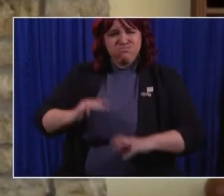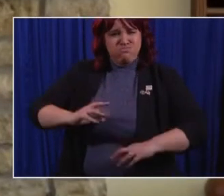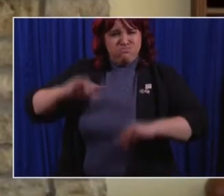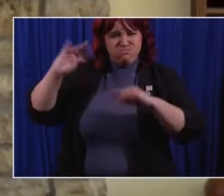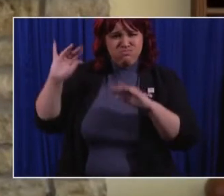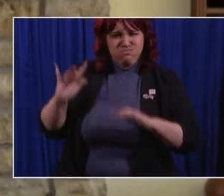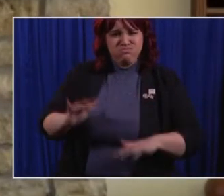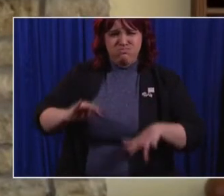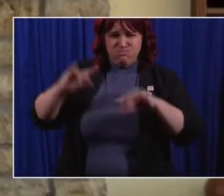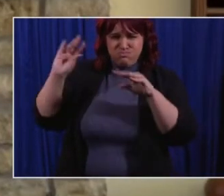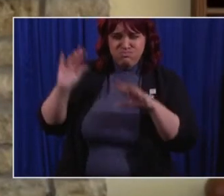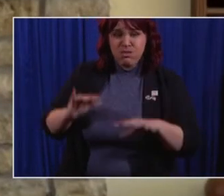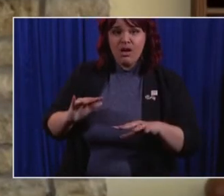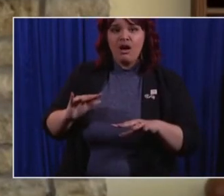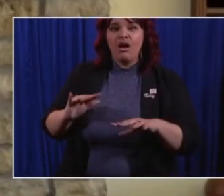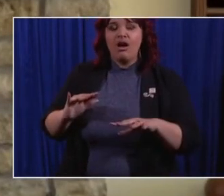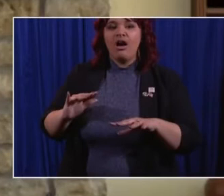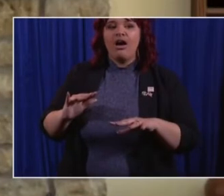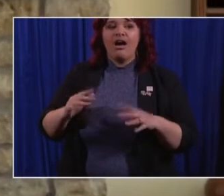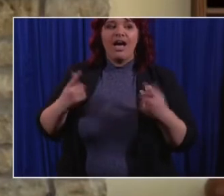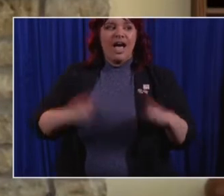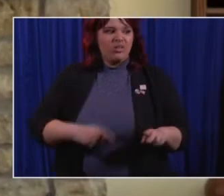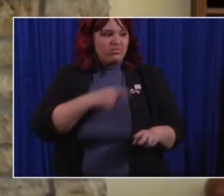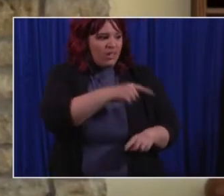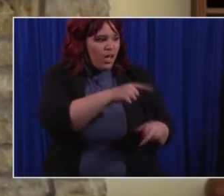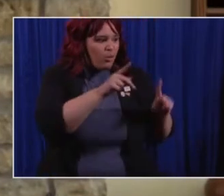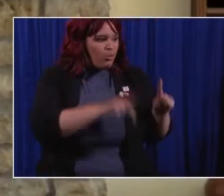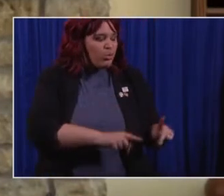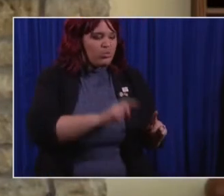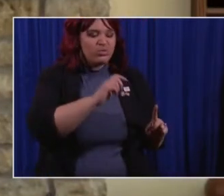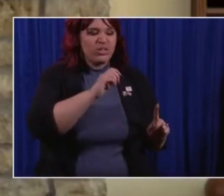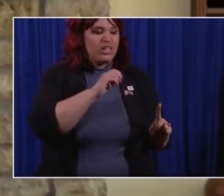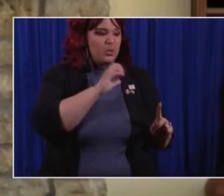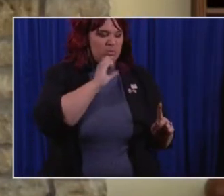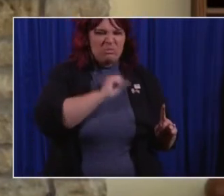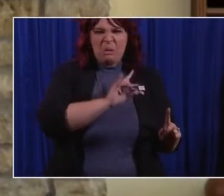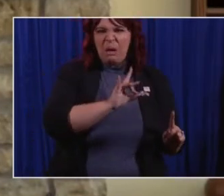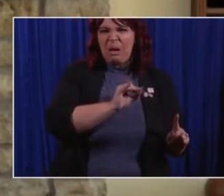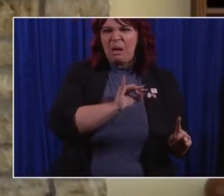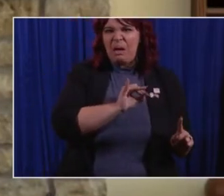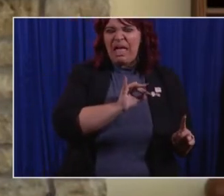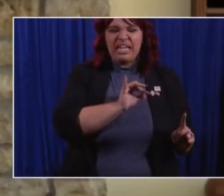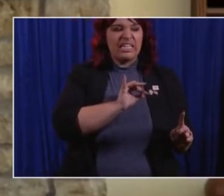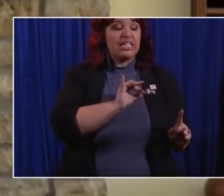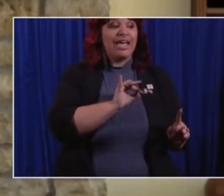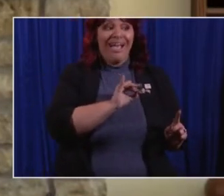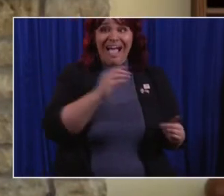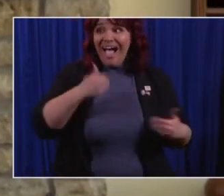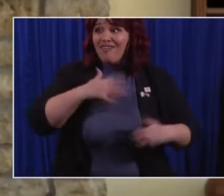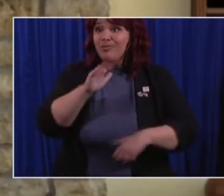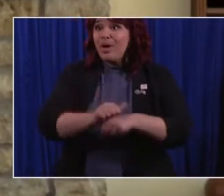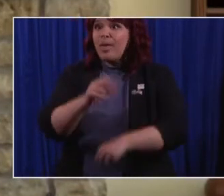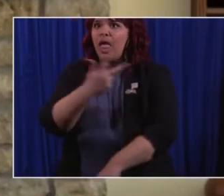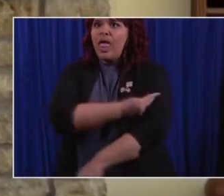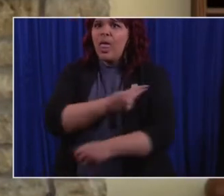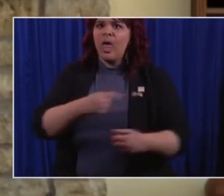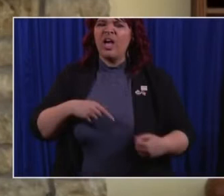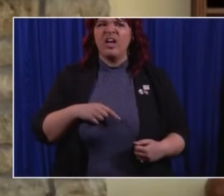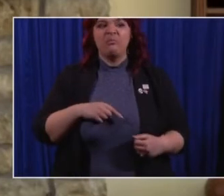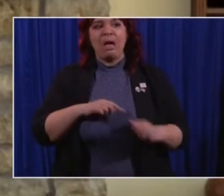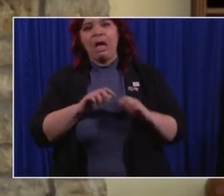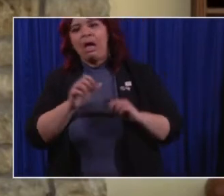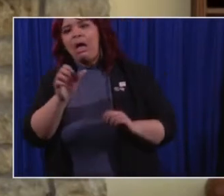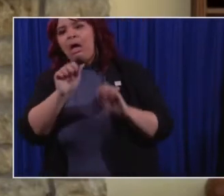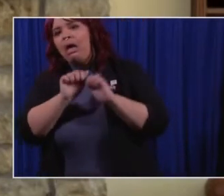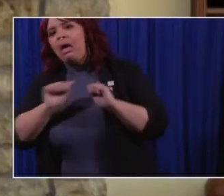correctly, I suppose, some 80-year-olds are thinking, it's not really wise for me to go out in this ice and snow. And so,